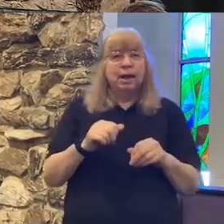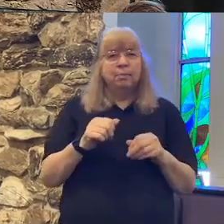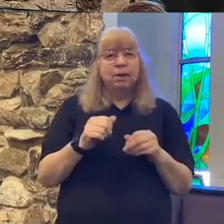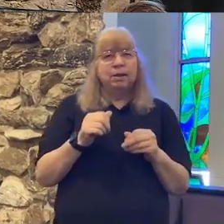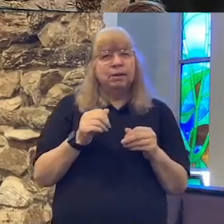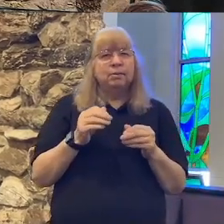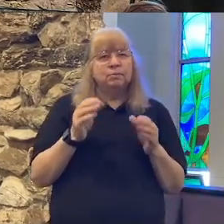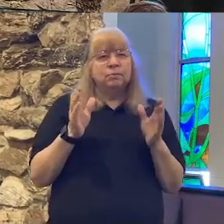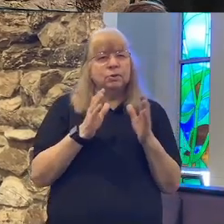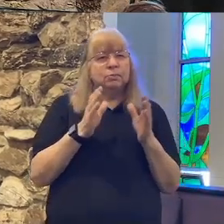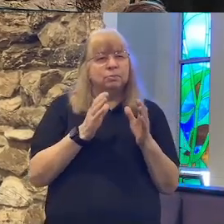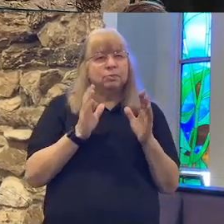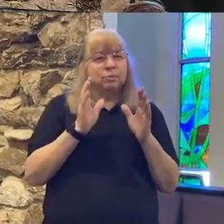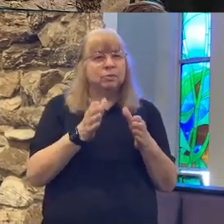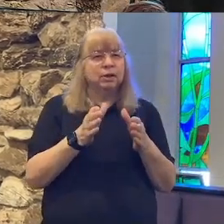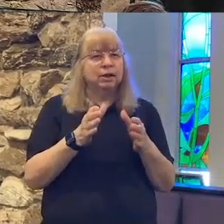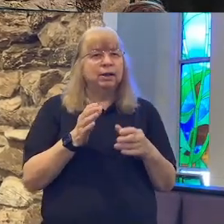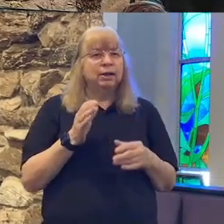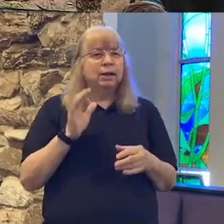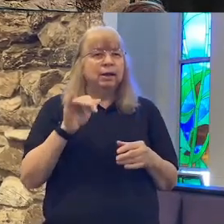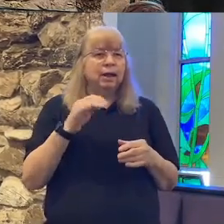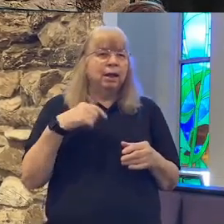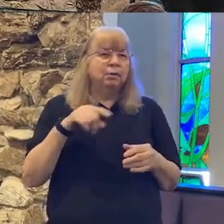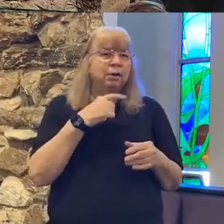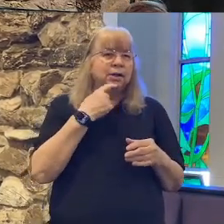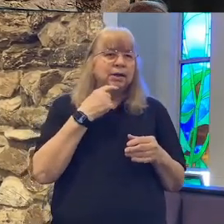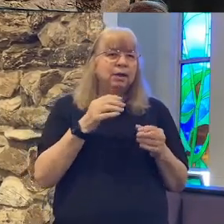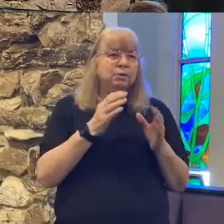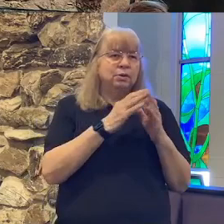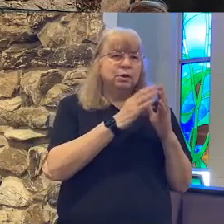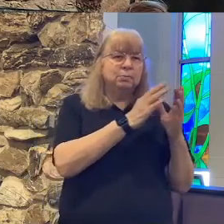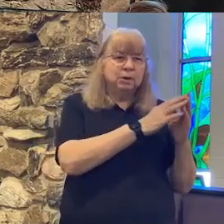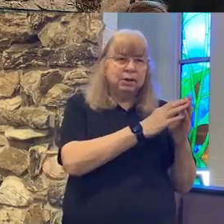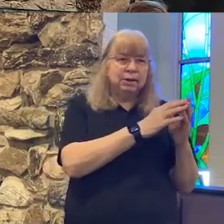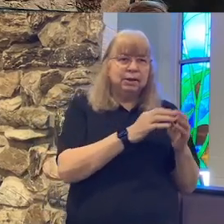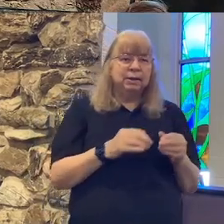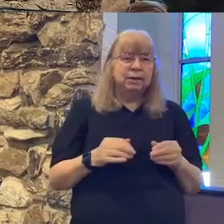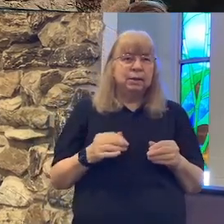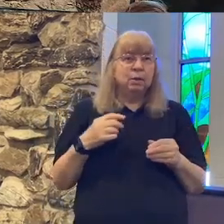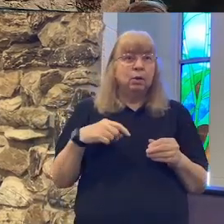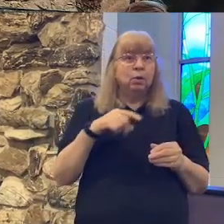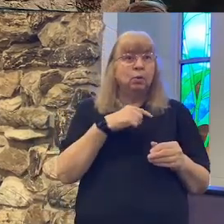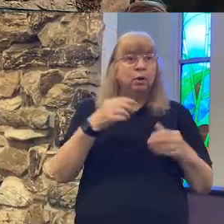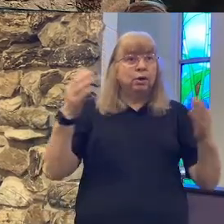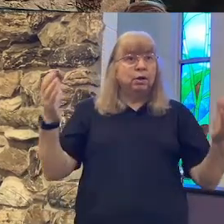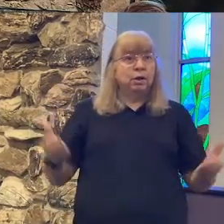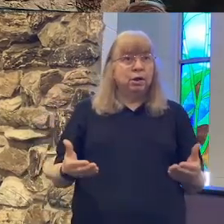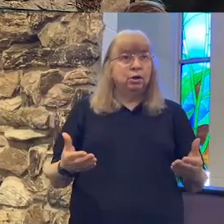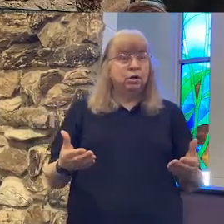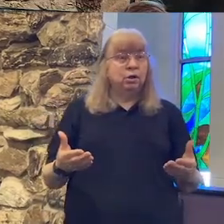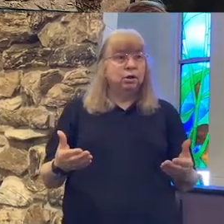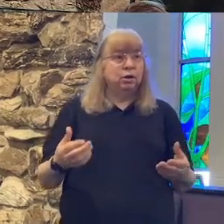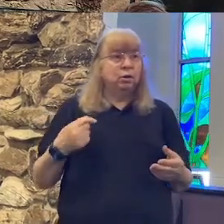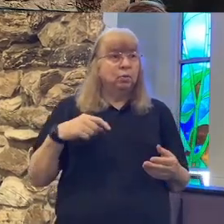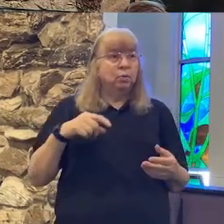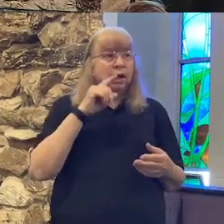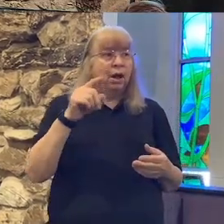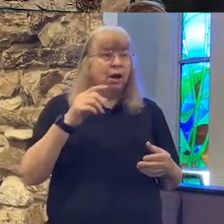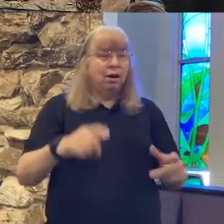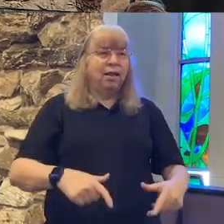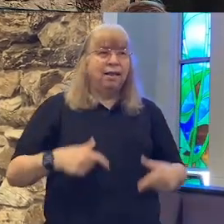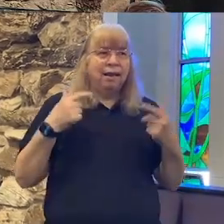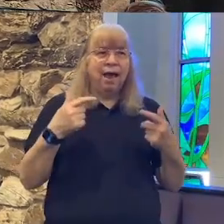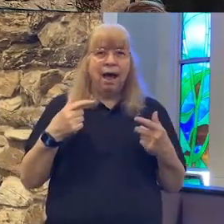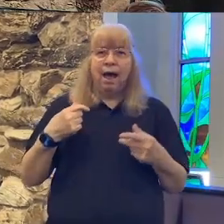ways that we say to the community, we're here. We are alive.